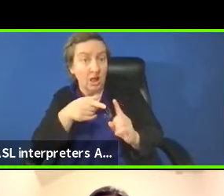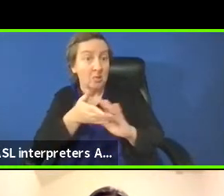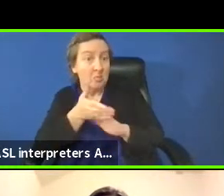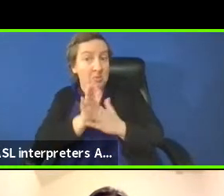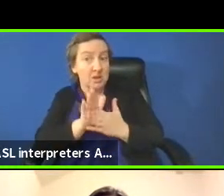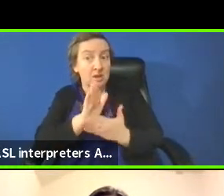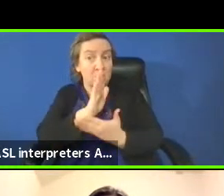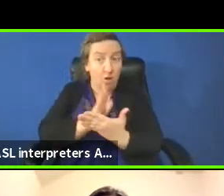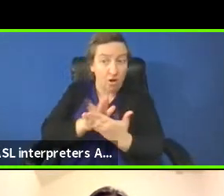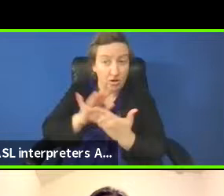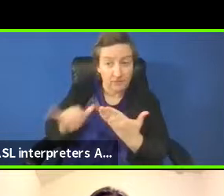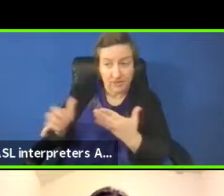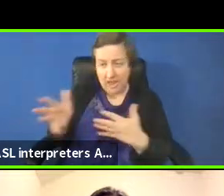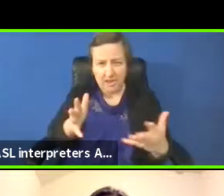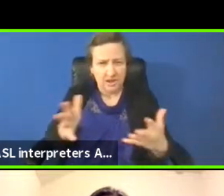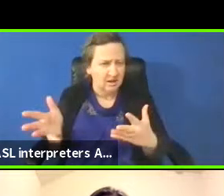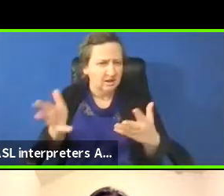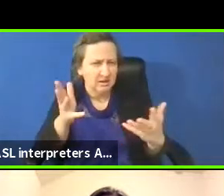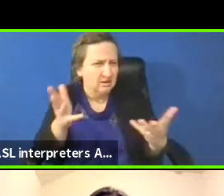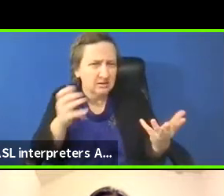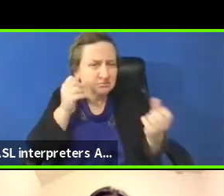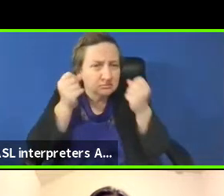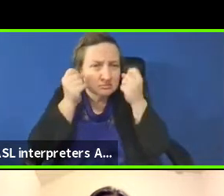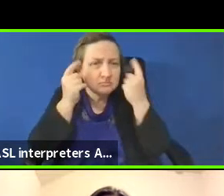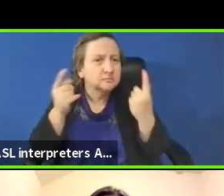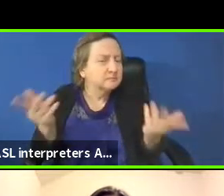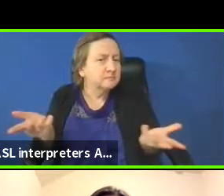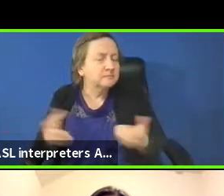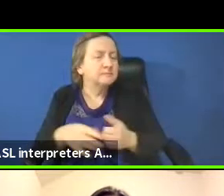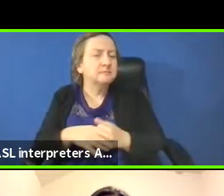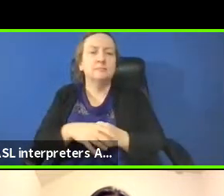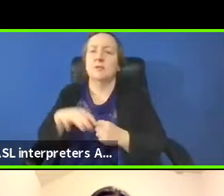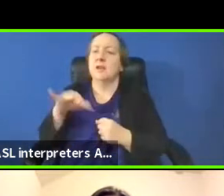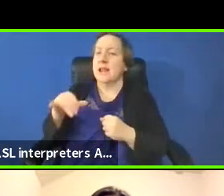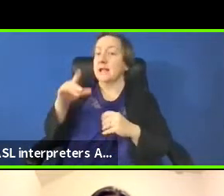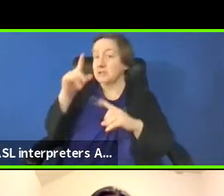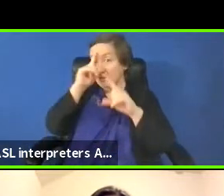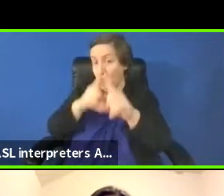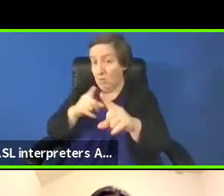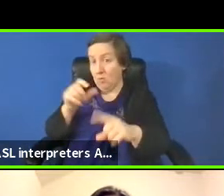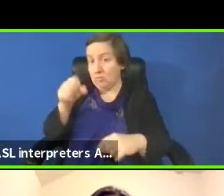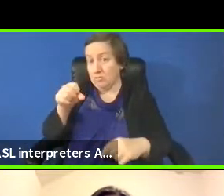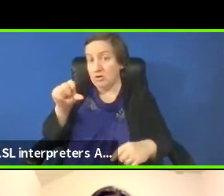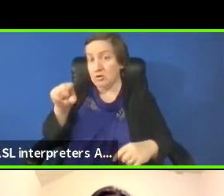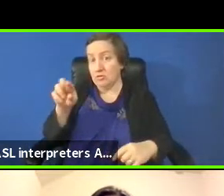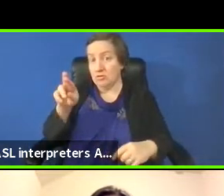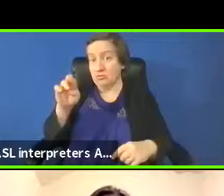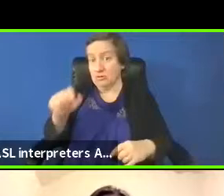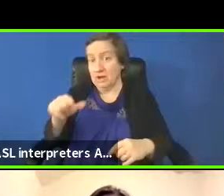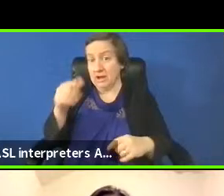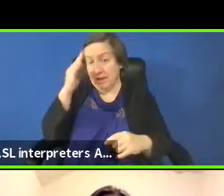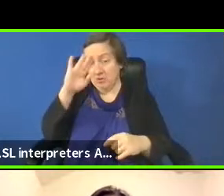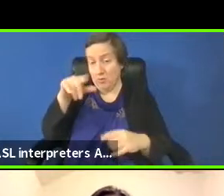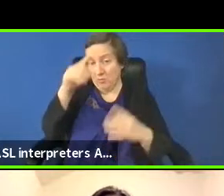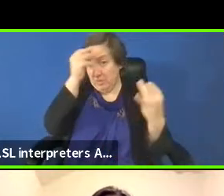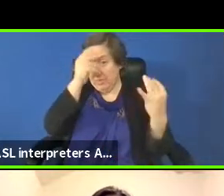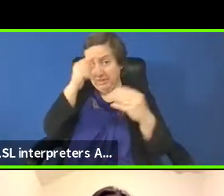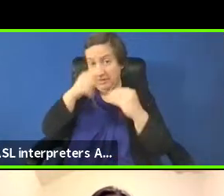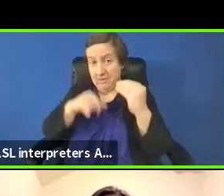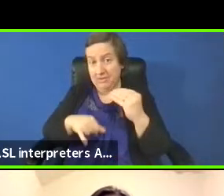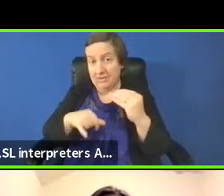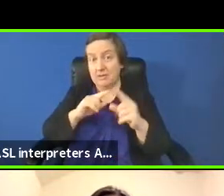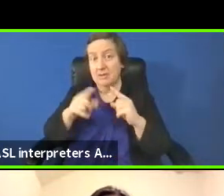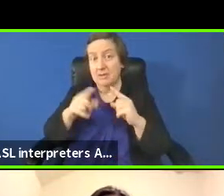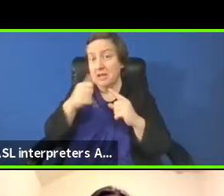of? I mean, I just don't, but yeah. That would be the goal. And Greg, I know you've been thinking a lot about this, but